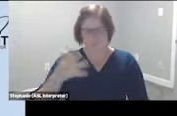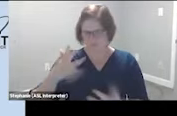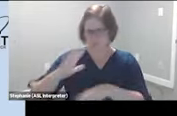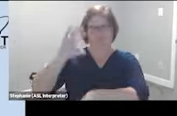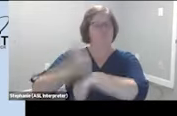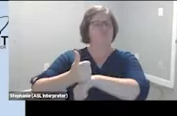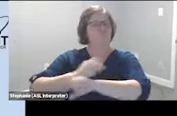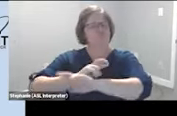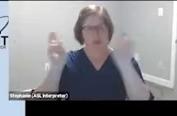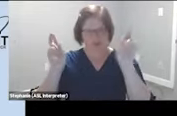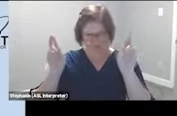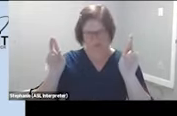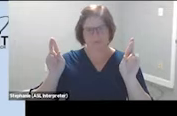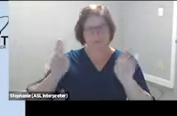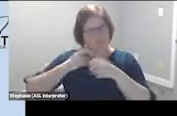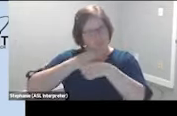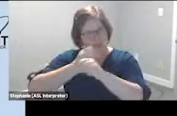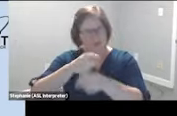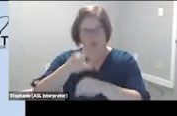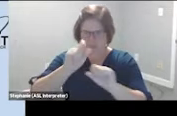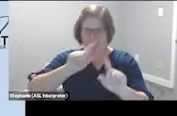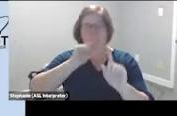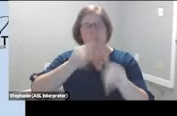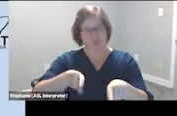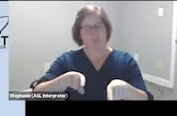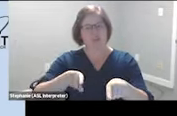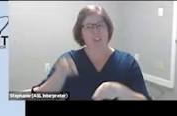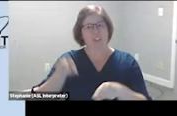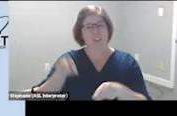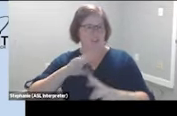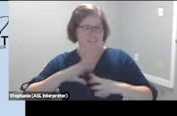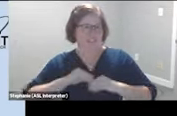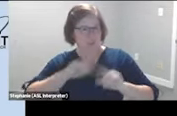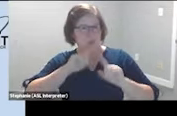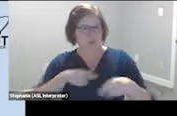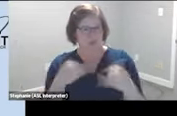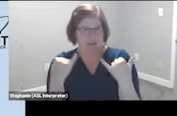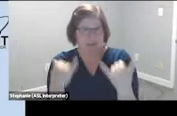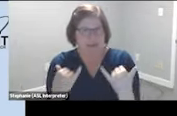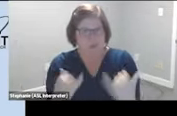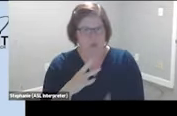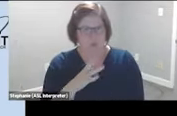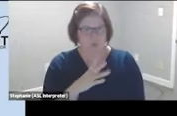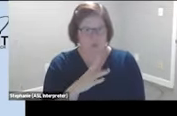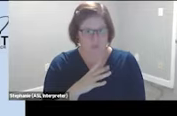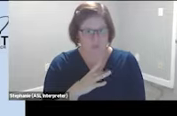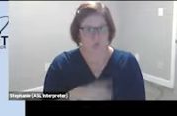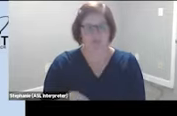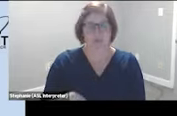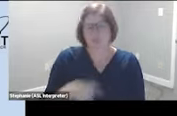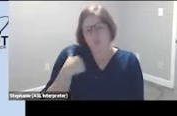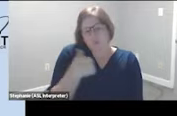it is in production, it is available for ordering, and we're taking orders. We are building relatively small